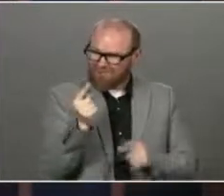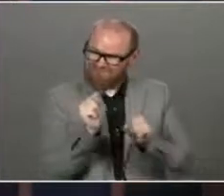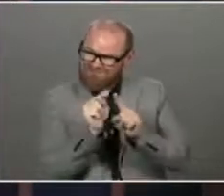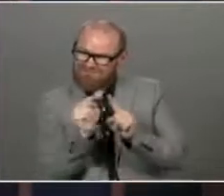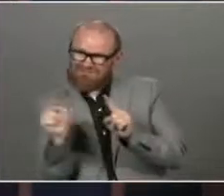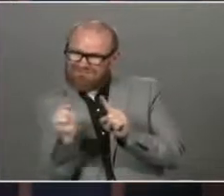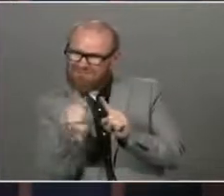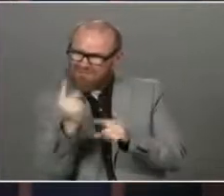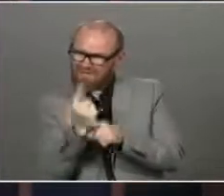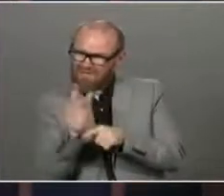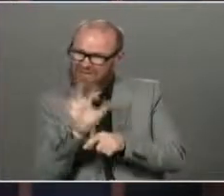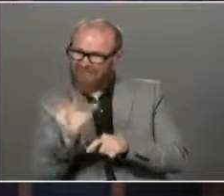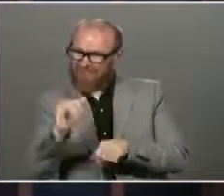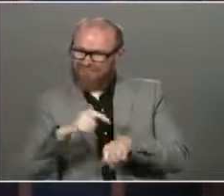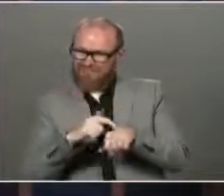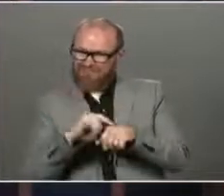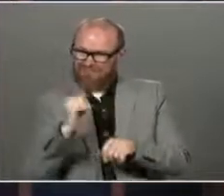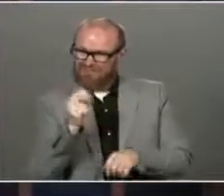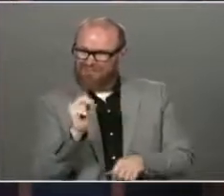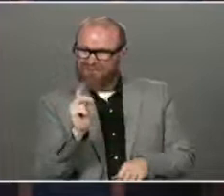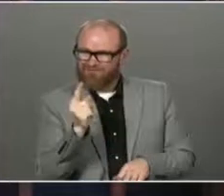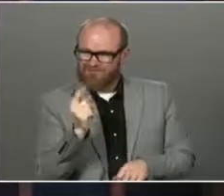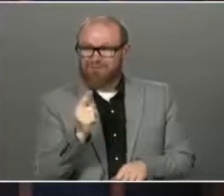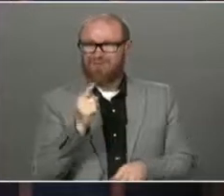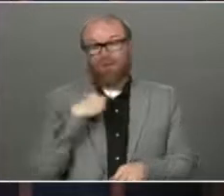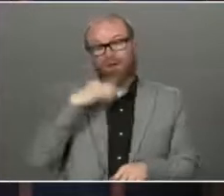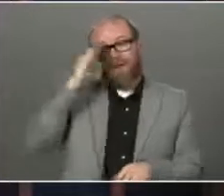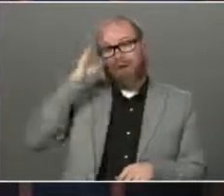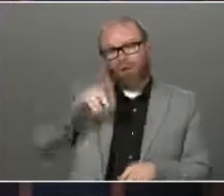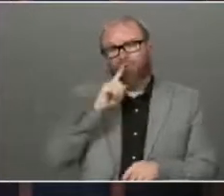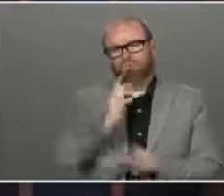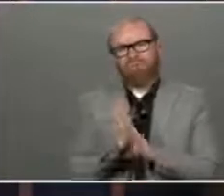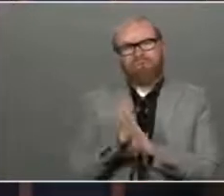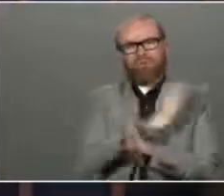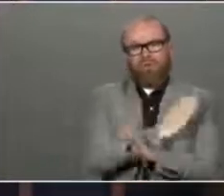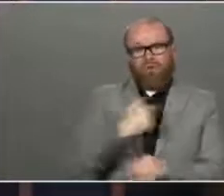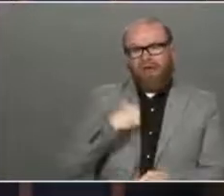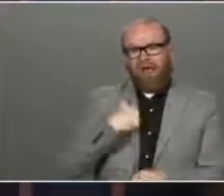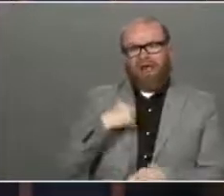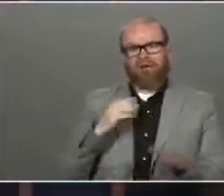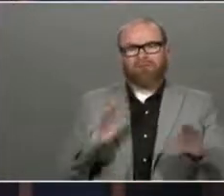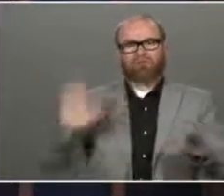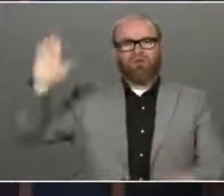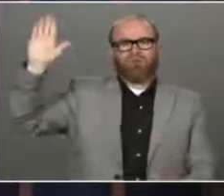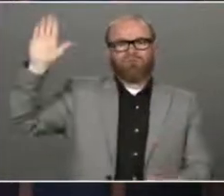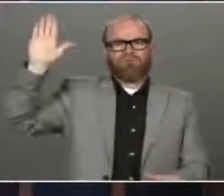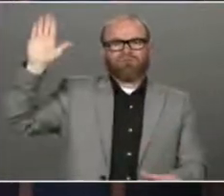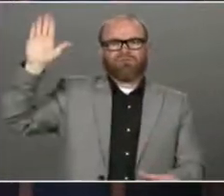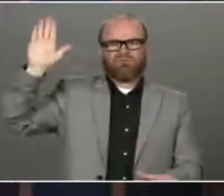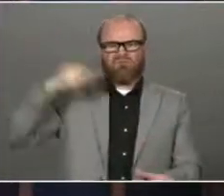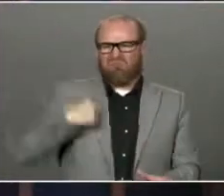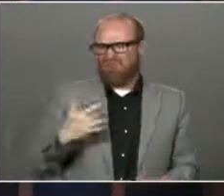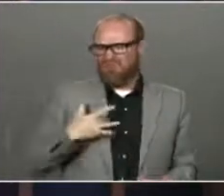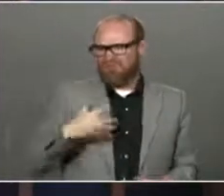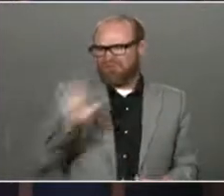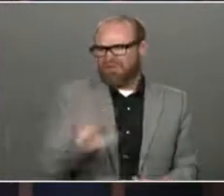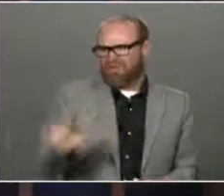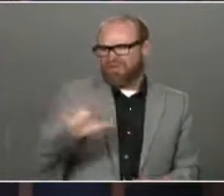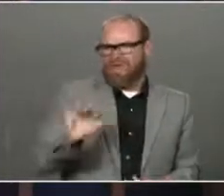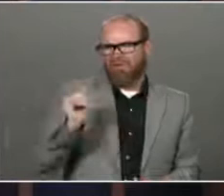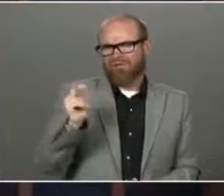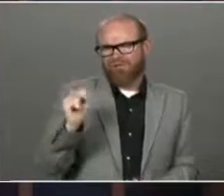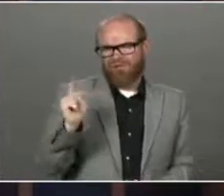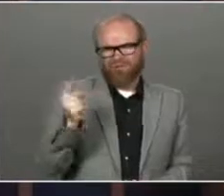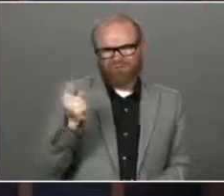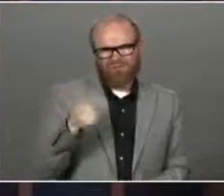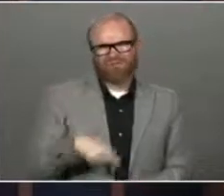frame. I know it was before my inauguration. So I think it was January 1st that he called me, and